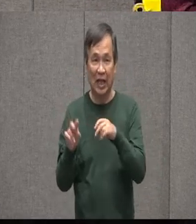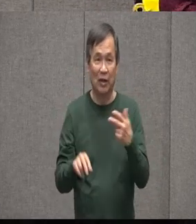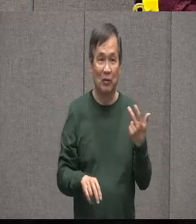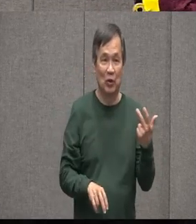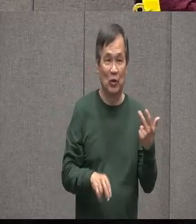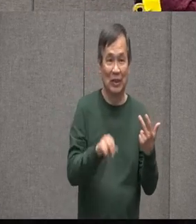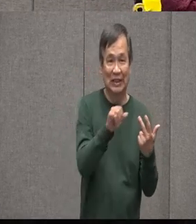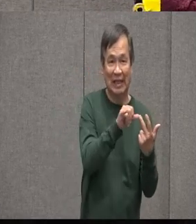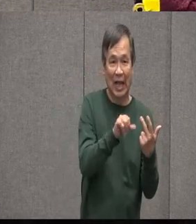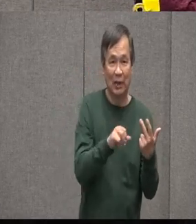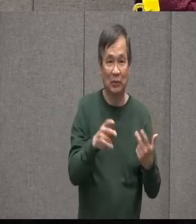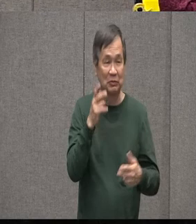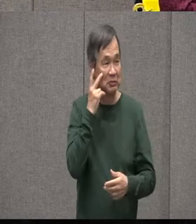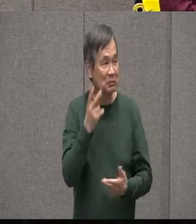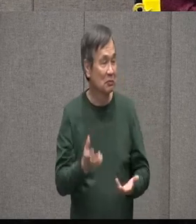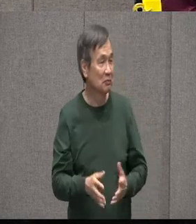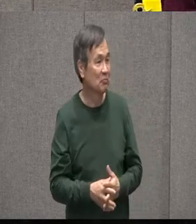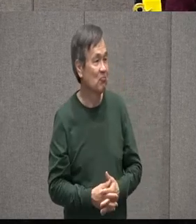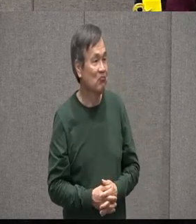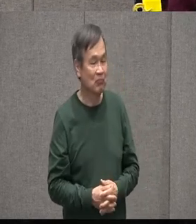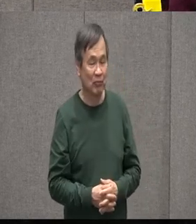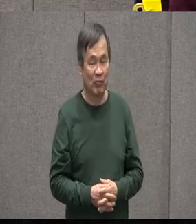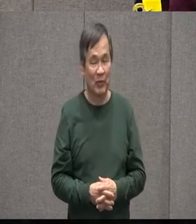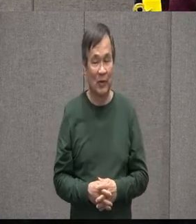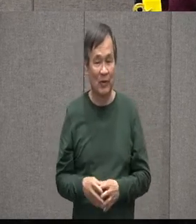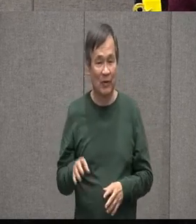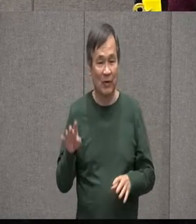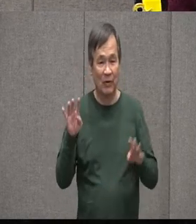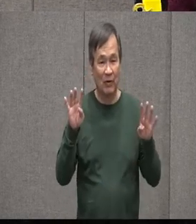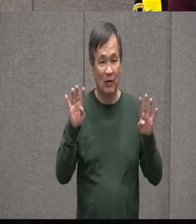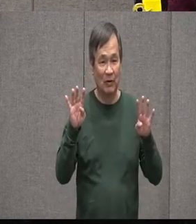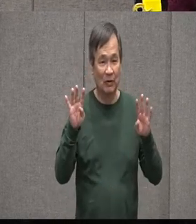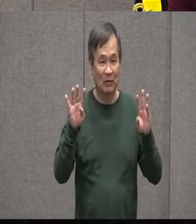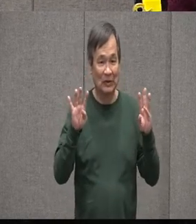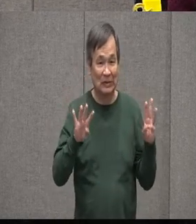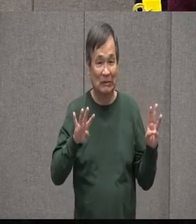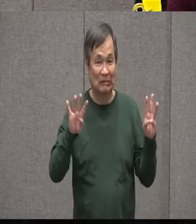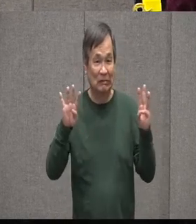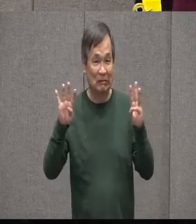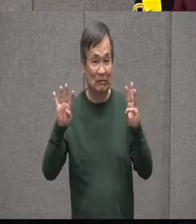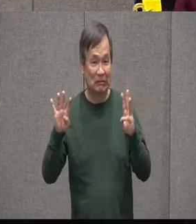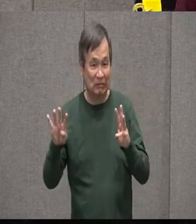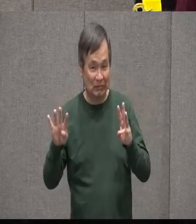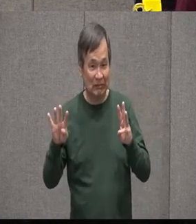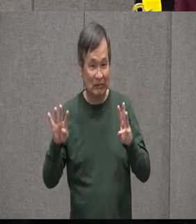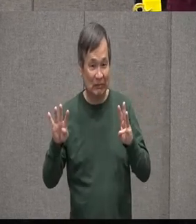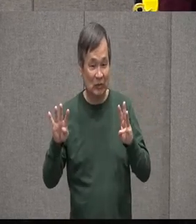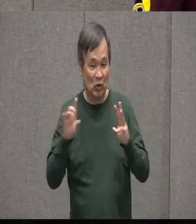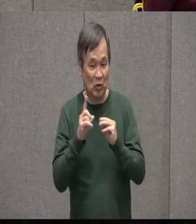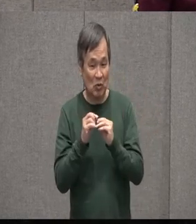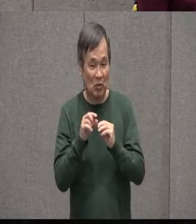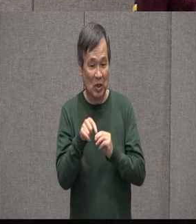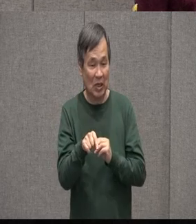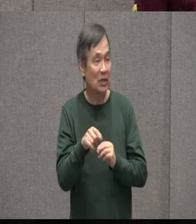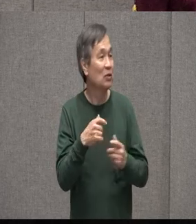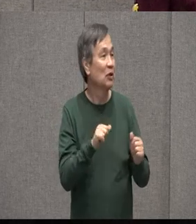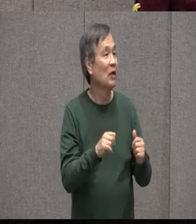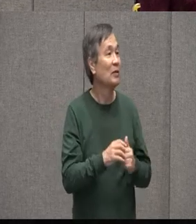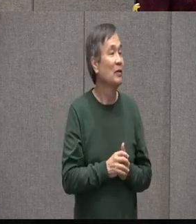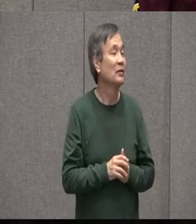of another number. She's got 2 fours and 2 sixes, so. Let's try it. Let's go for it.